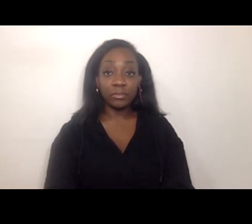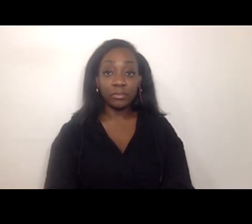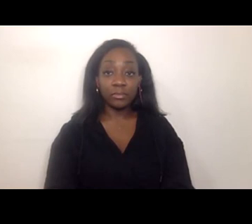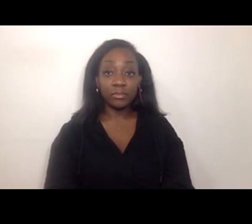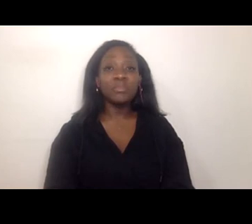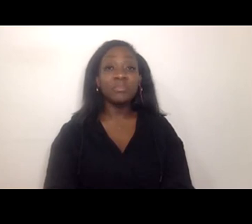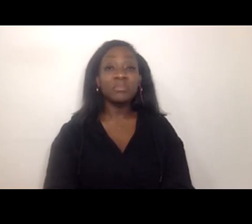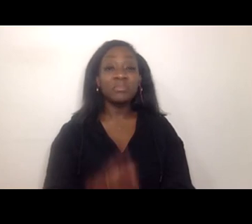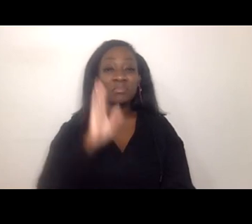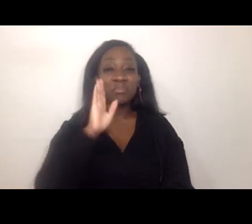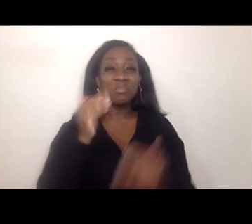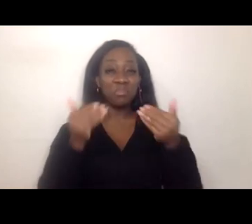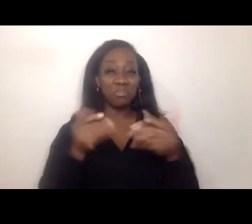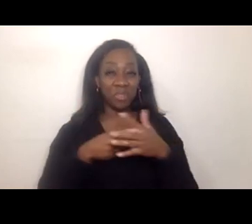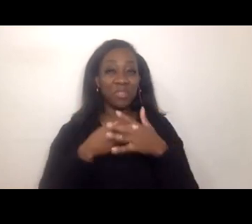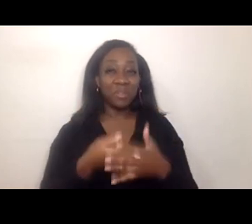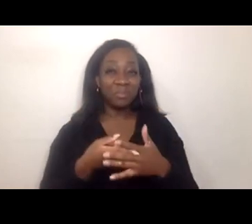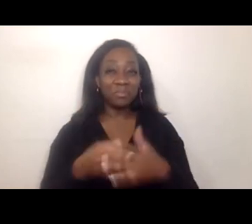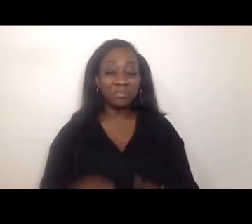Okay, we'll start now.